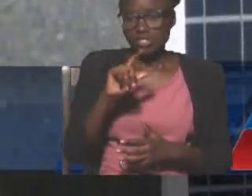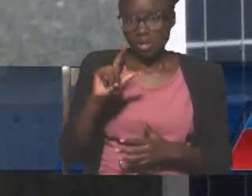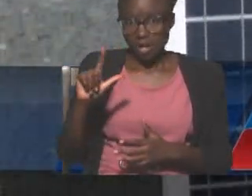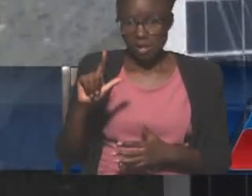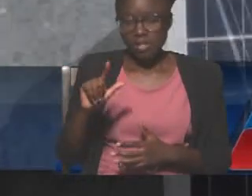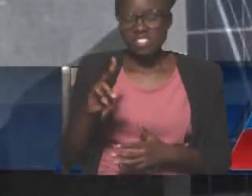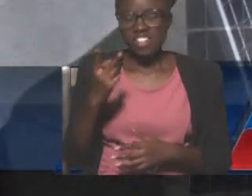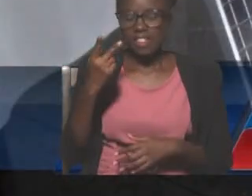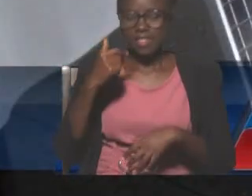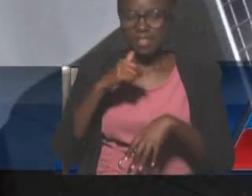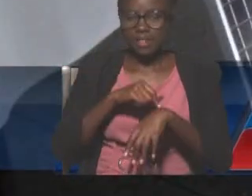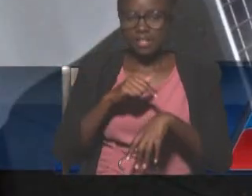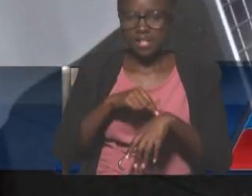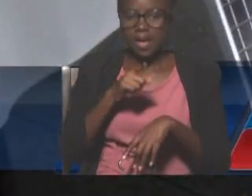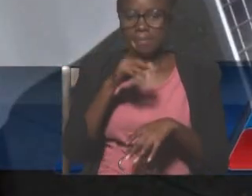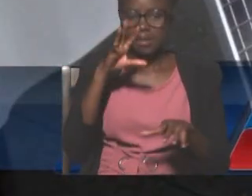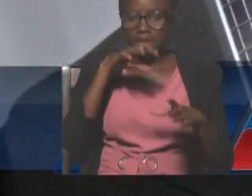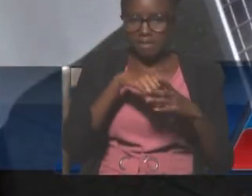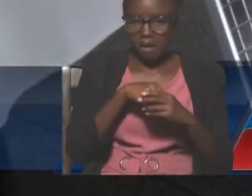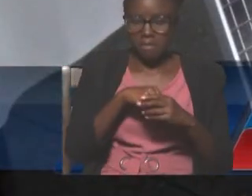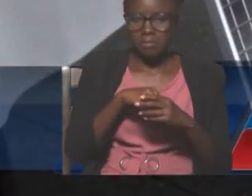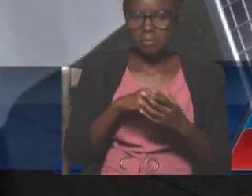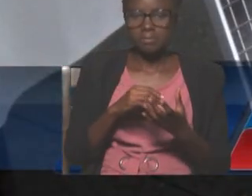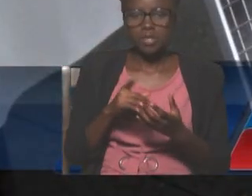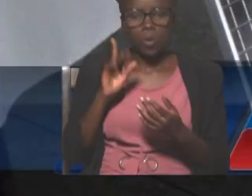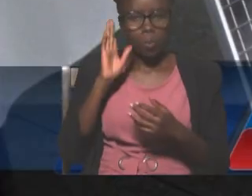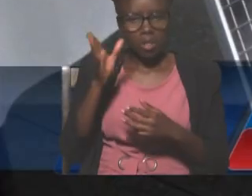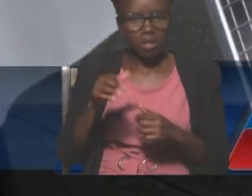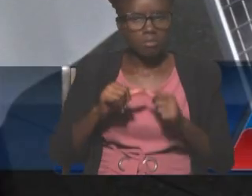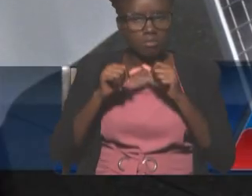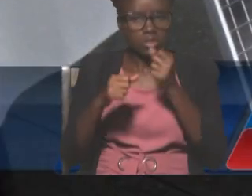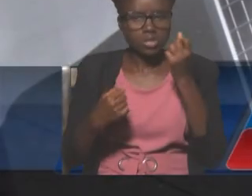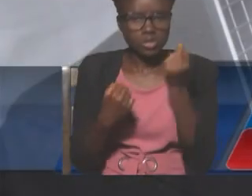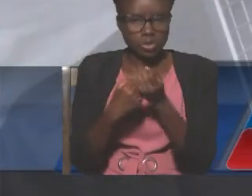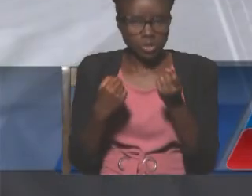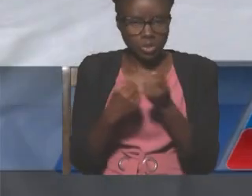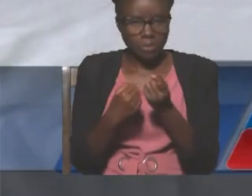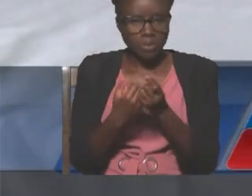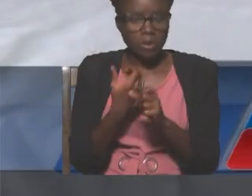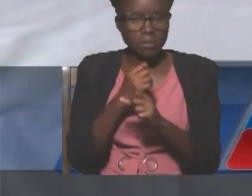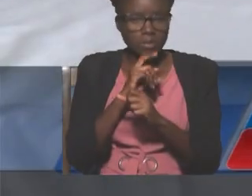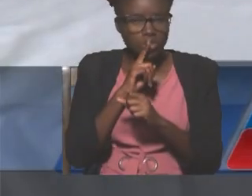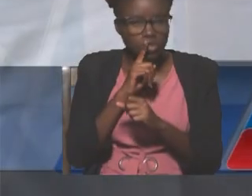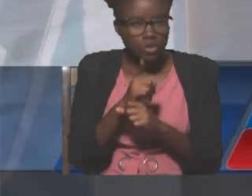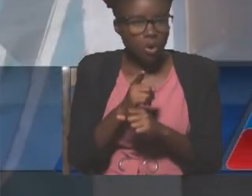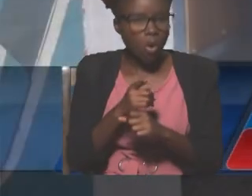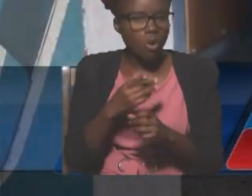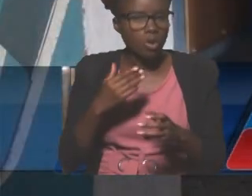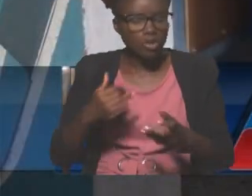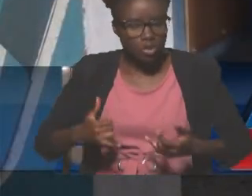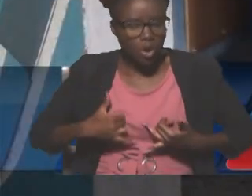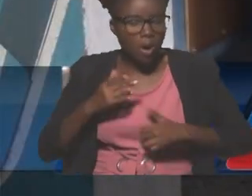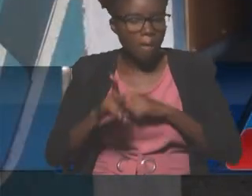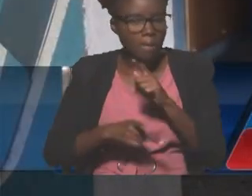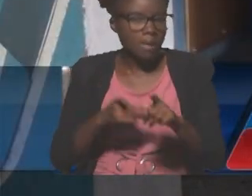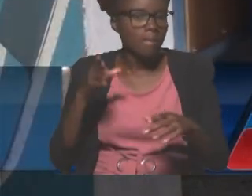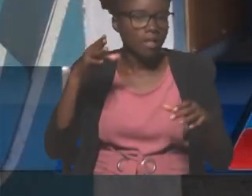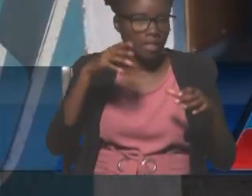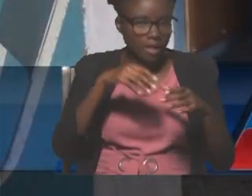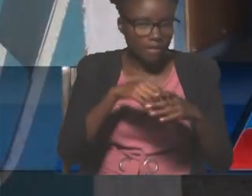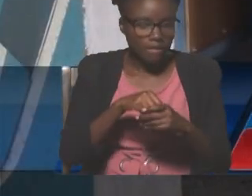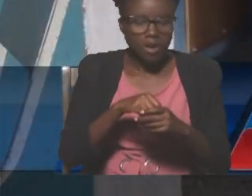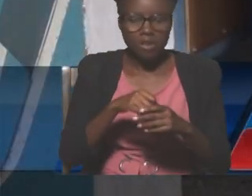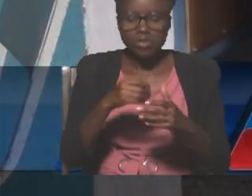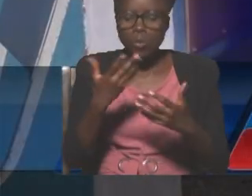TNT initiative, assured that they will continue to offer support to students to advance youth involvement in innovative